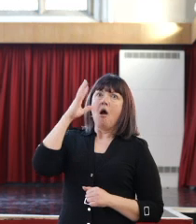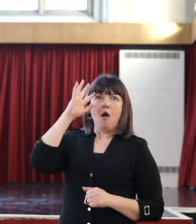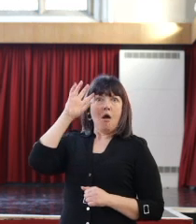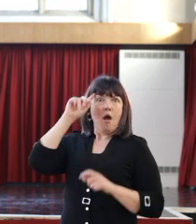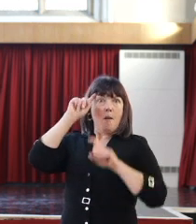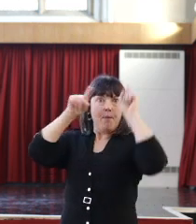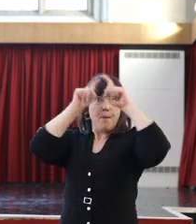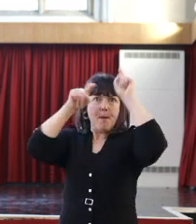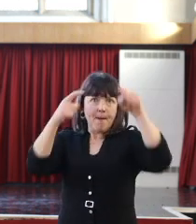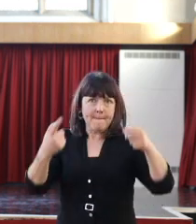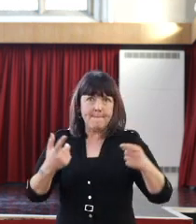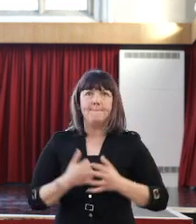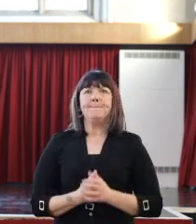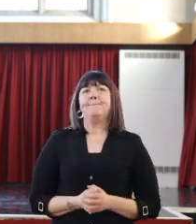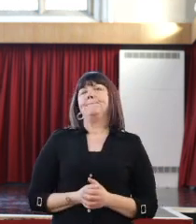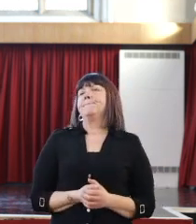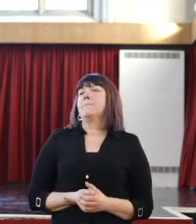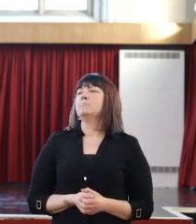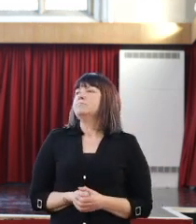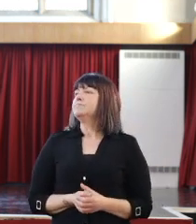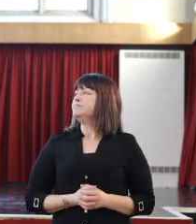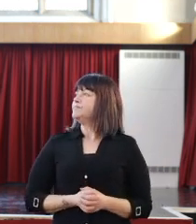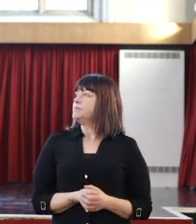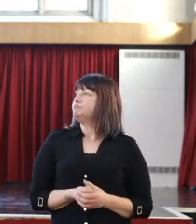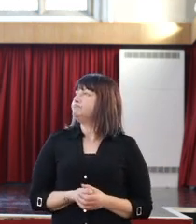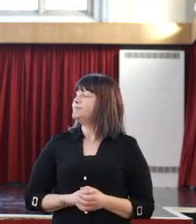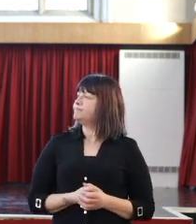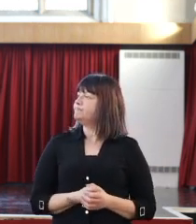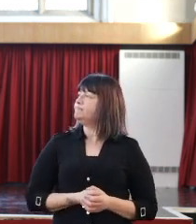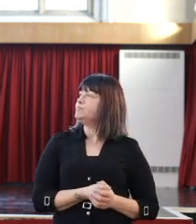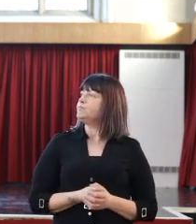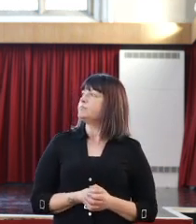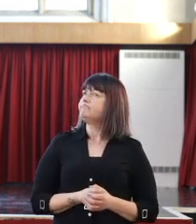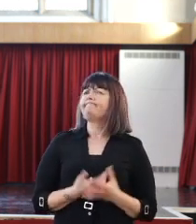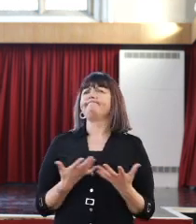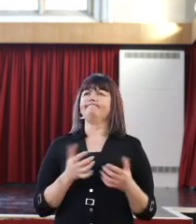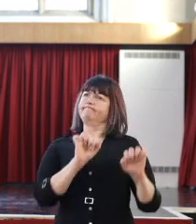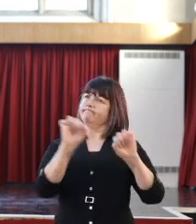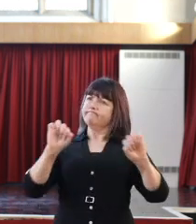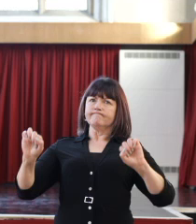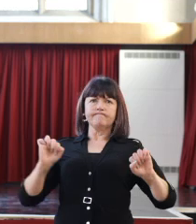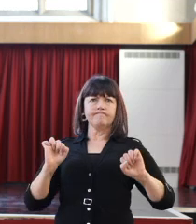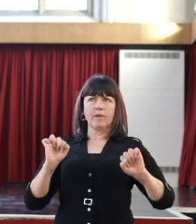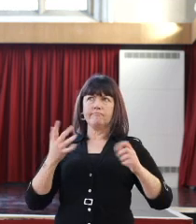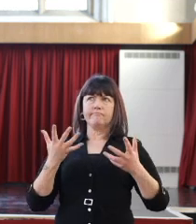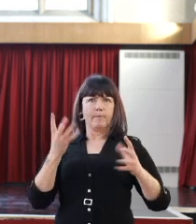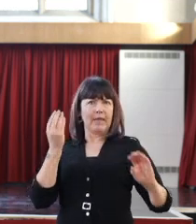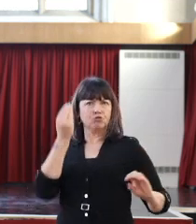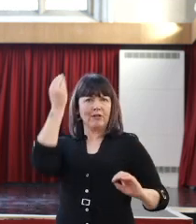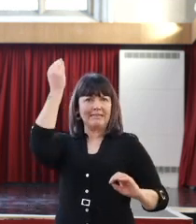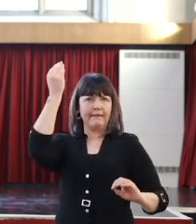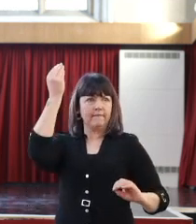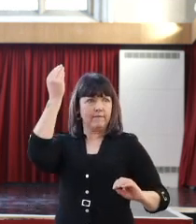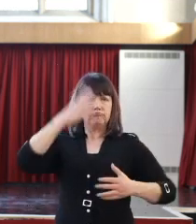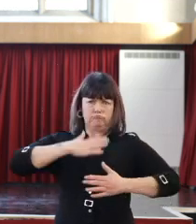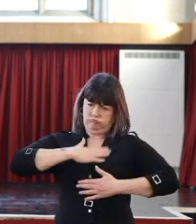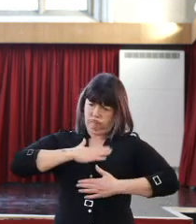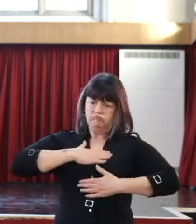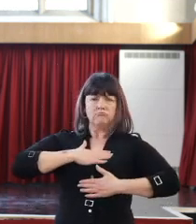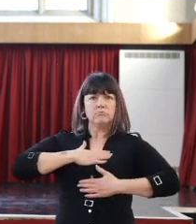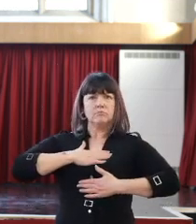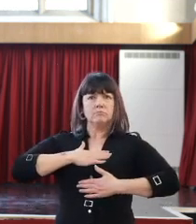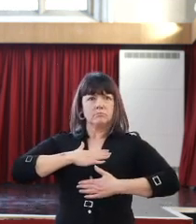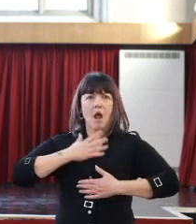So at the end of the day, the reason that people want to be creative is because they have something to say. They're telling a